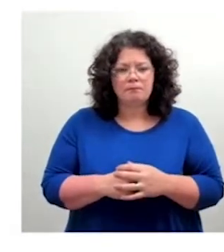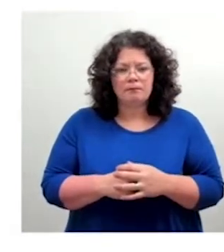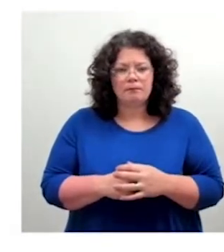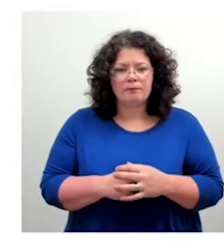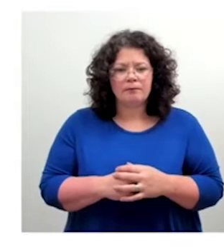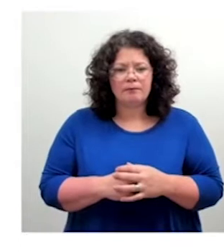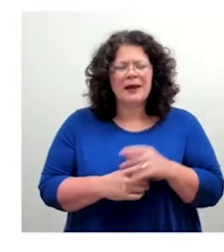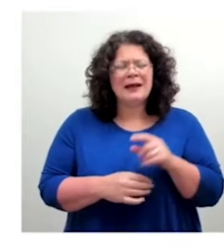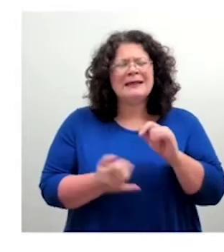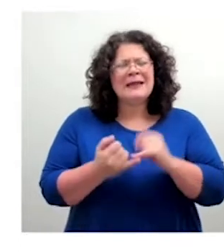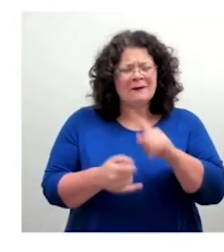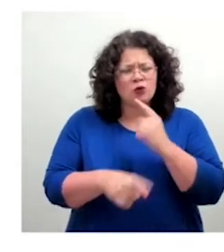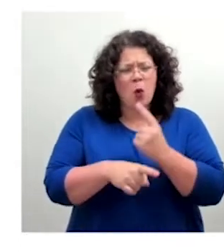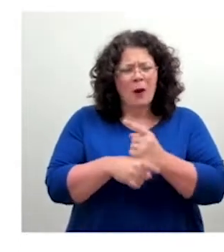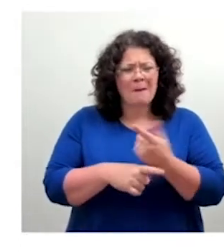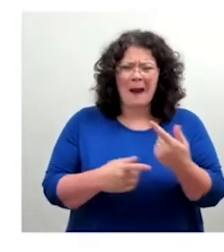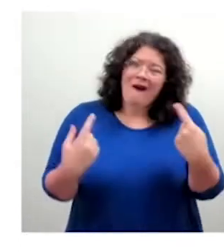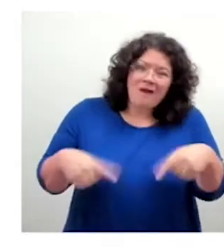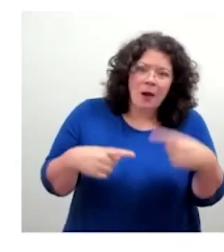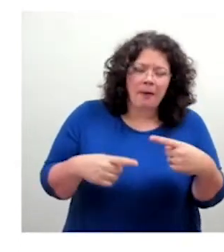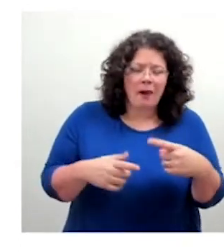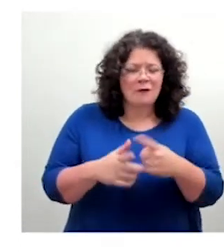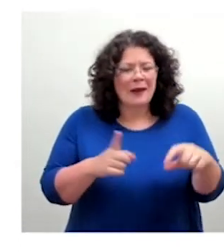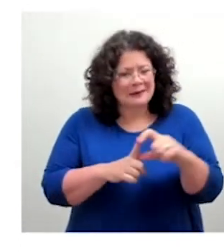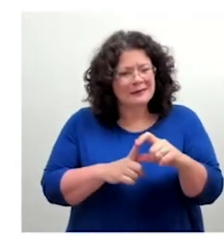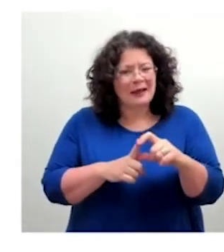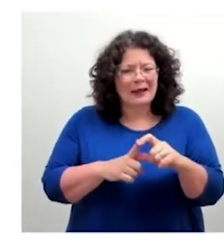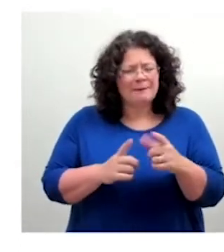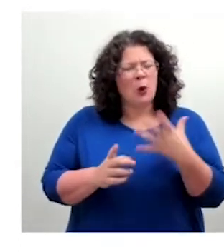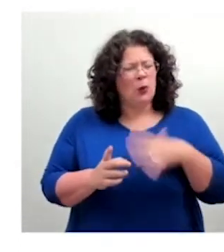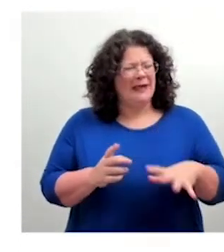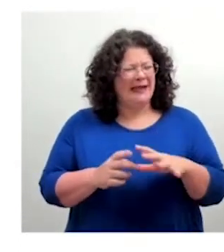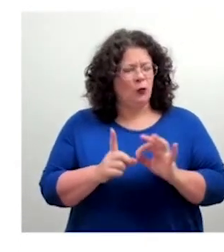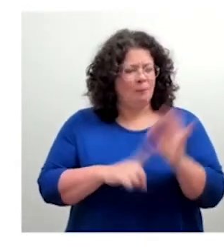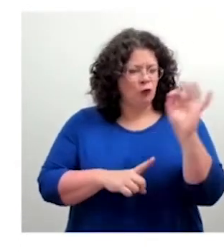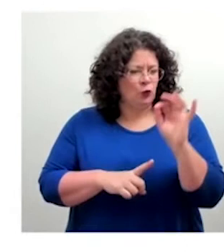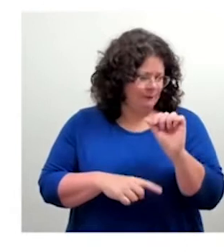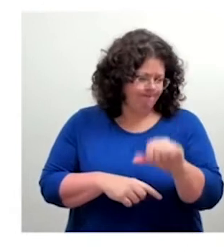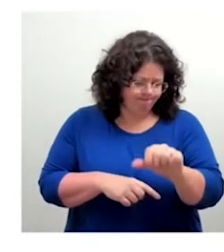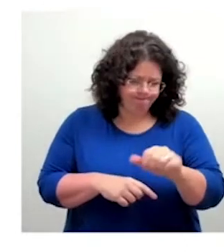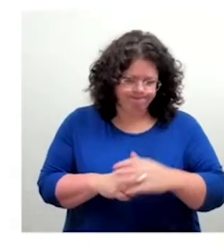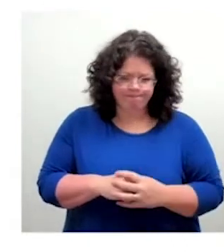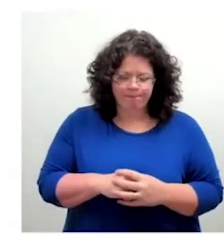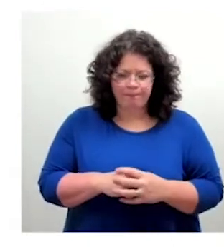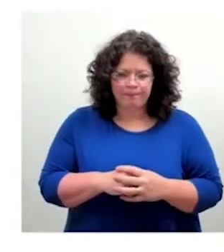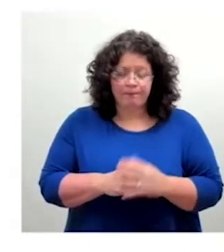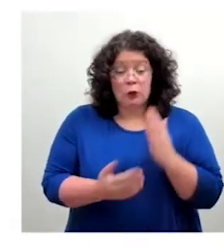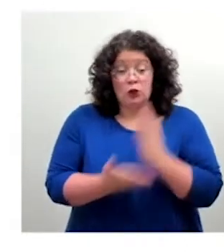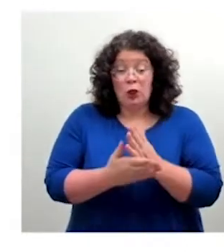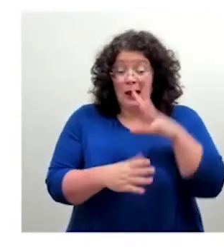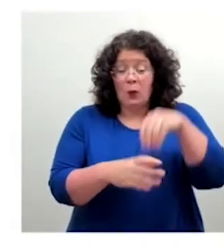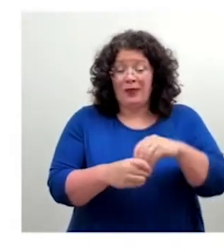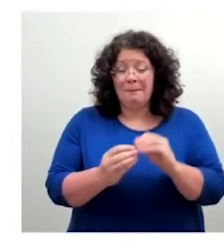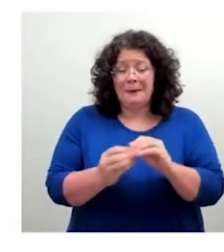certainly within the BBC. And when you're talking about broadcast services, you know, you have to wait for a program